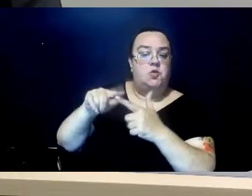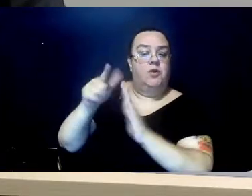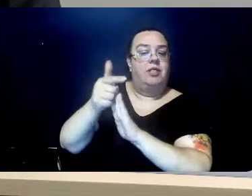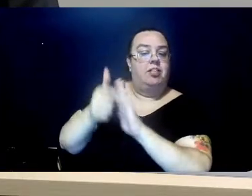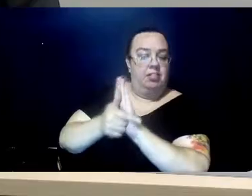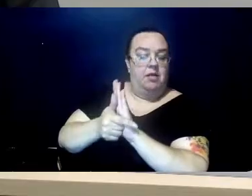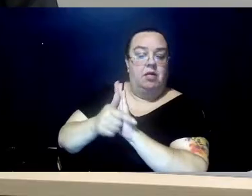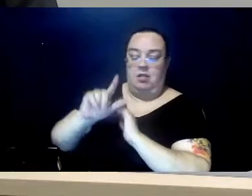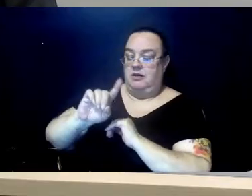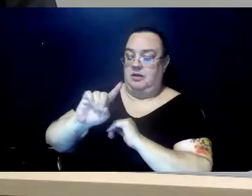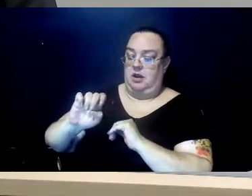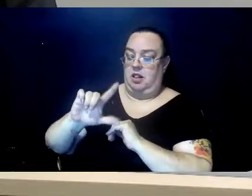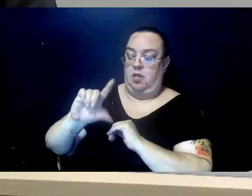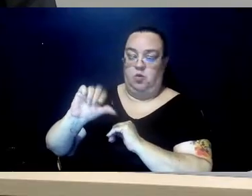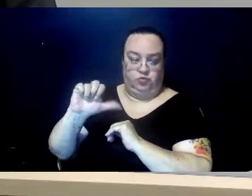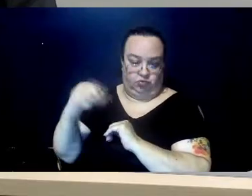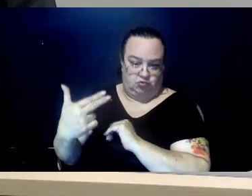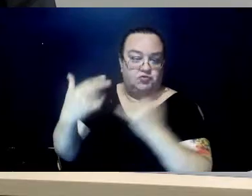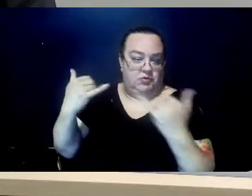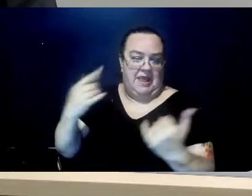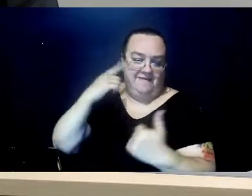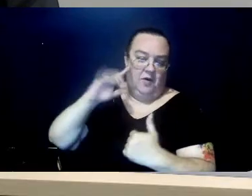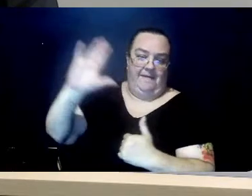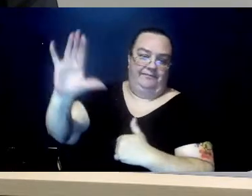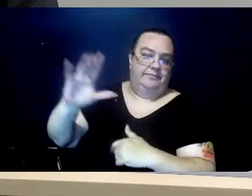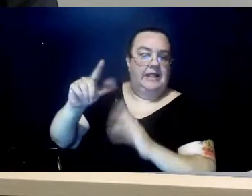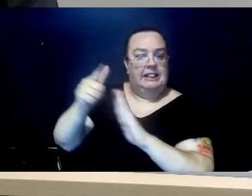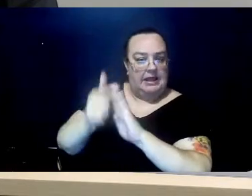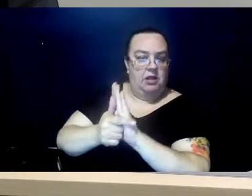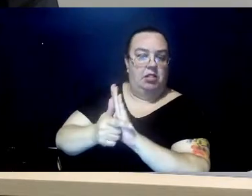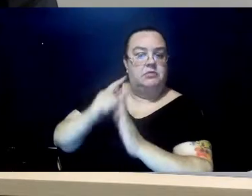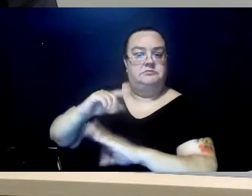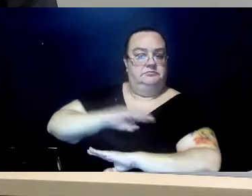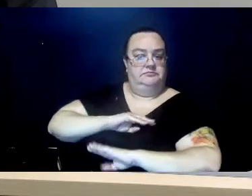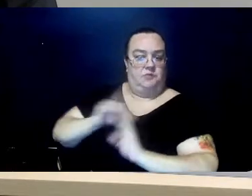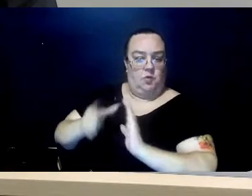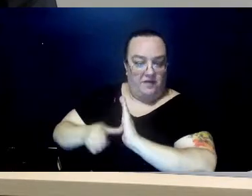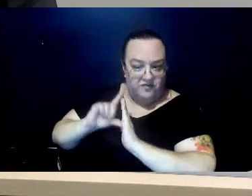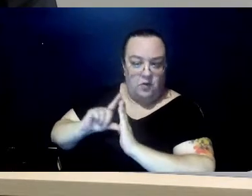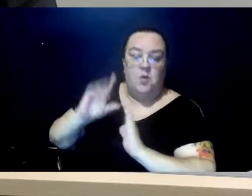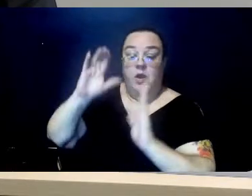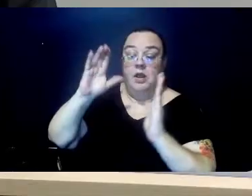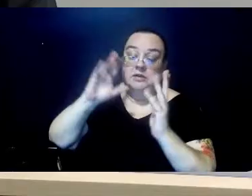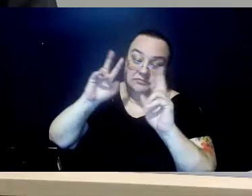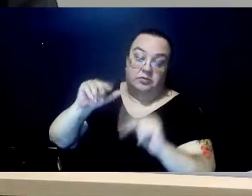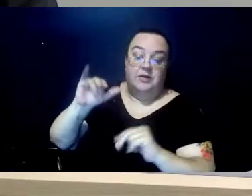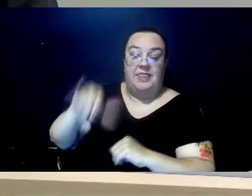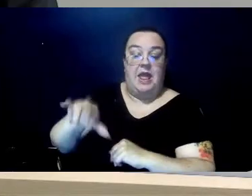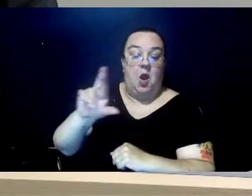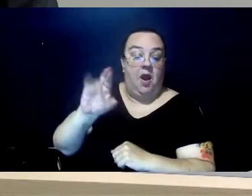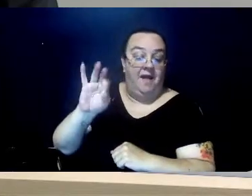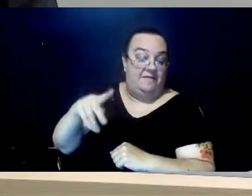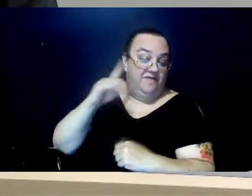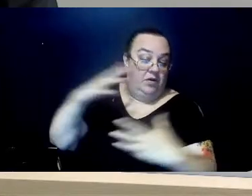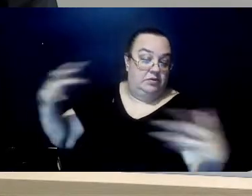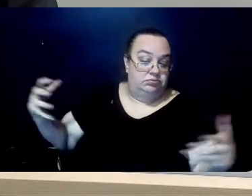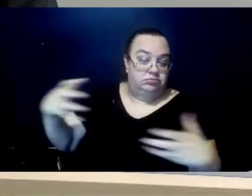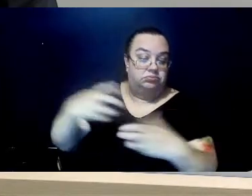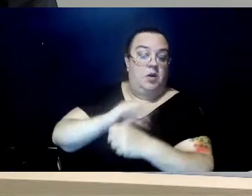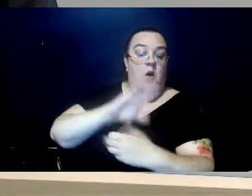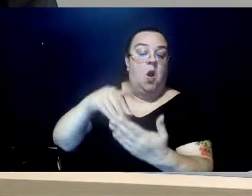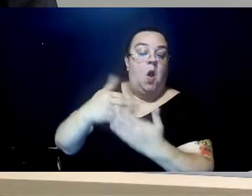review, and we anticipate that RFP for consolidation of all automated enforcement activity going out no later